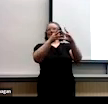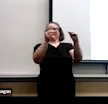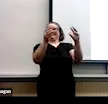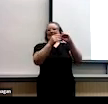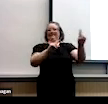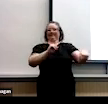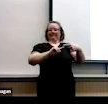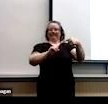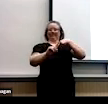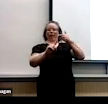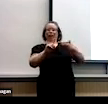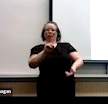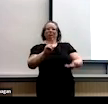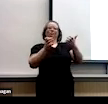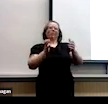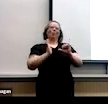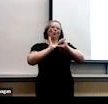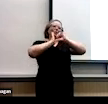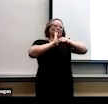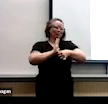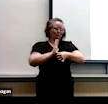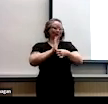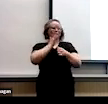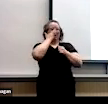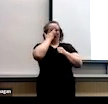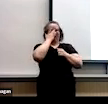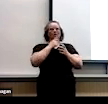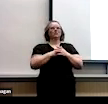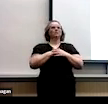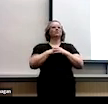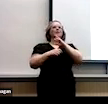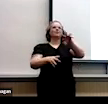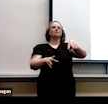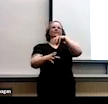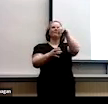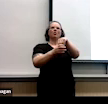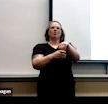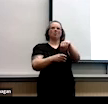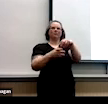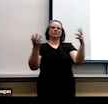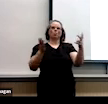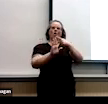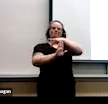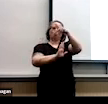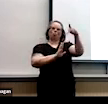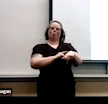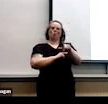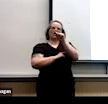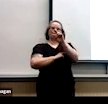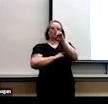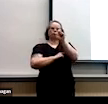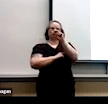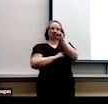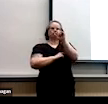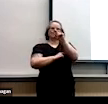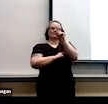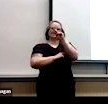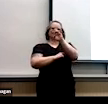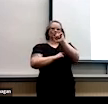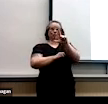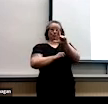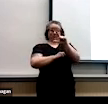I know something about this topic, and that's largely because I work in the Transitional and Lifelong Care program. So it is a program that started